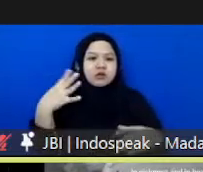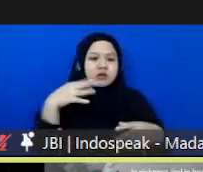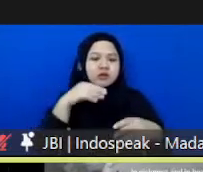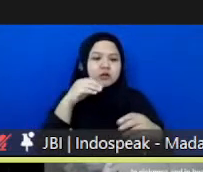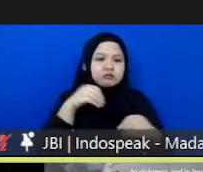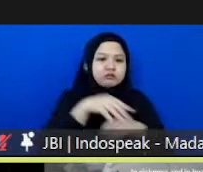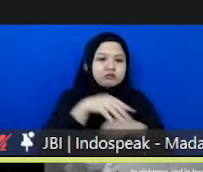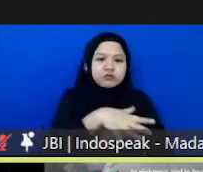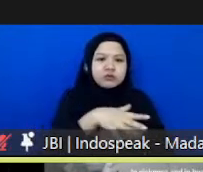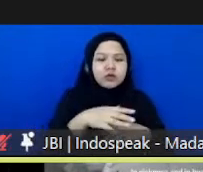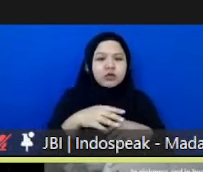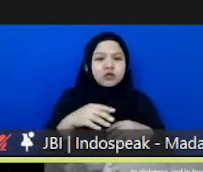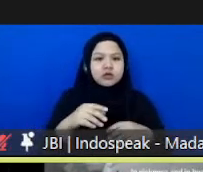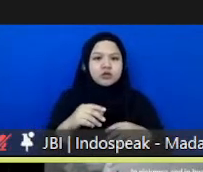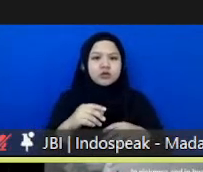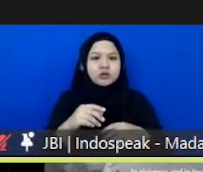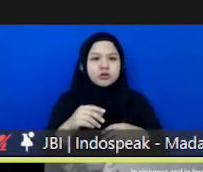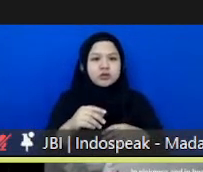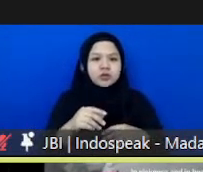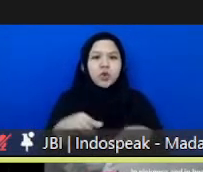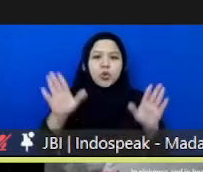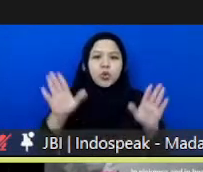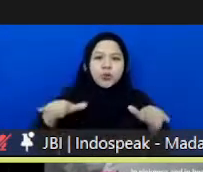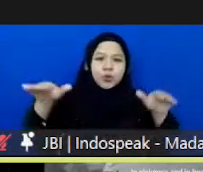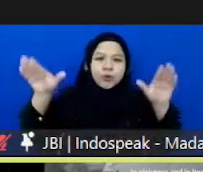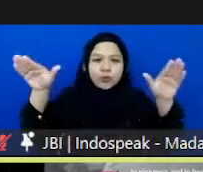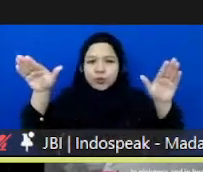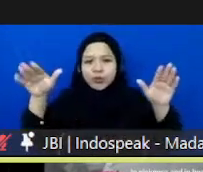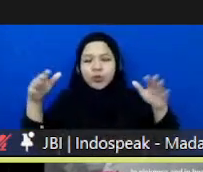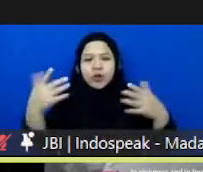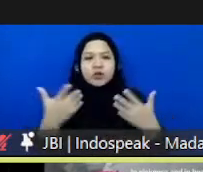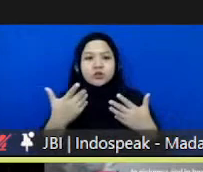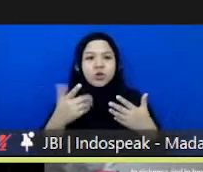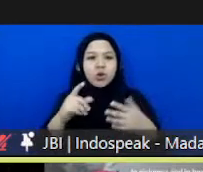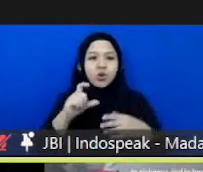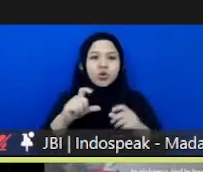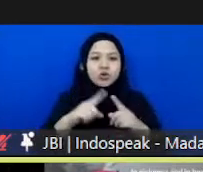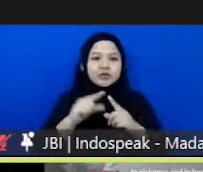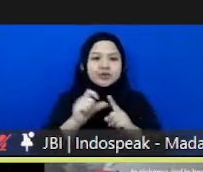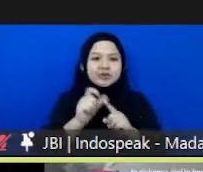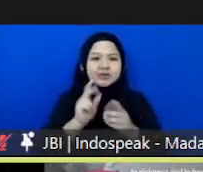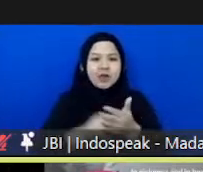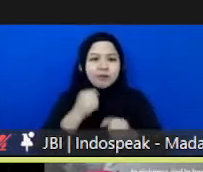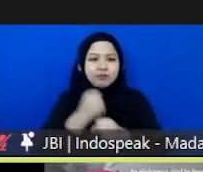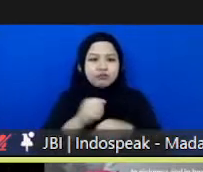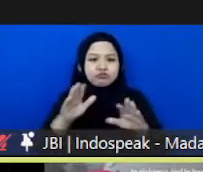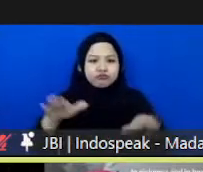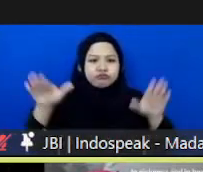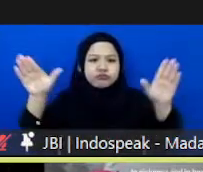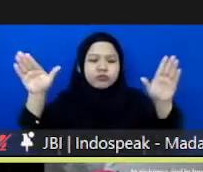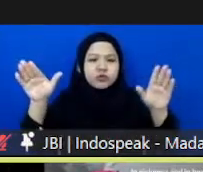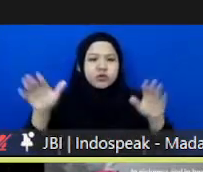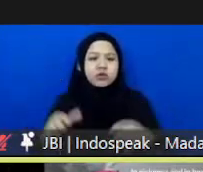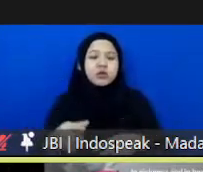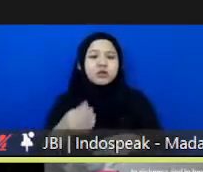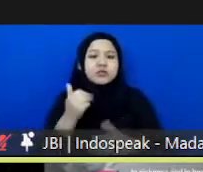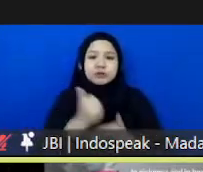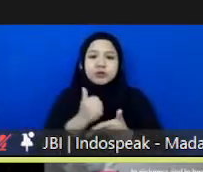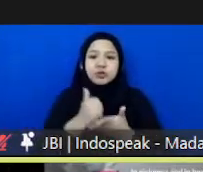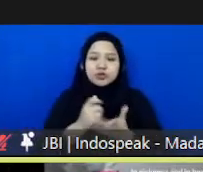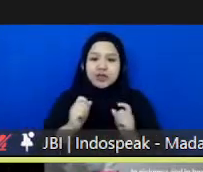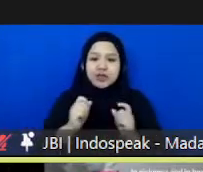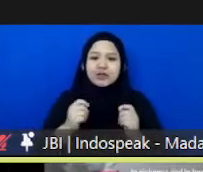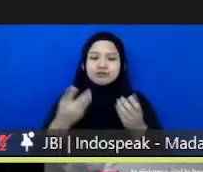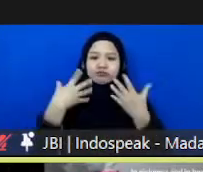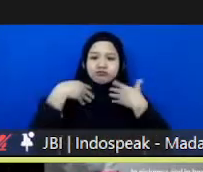dragonflies, and butterflies. The secret to the success of Wolbachia is how it manipulates the reproduction of the insects it lives in, so to give itself